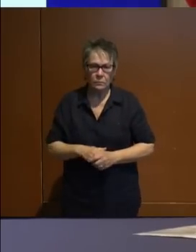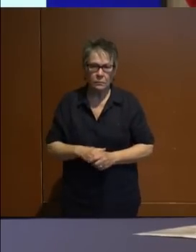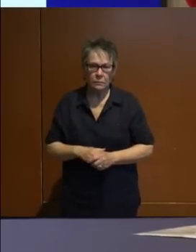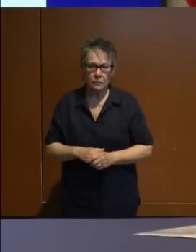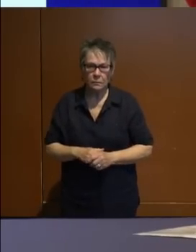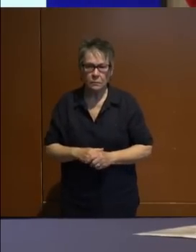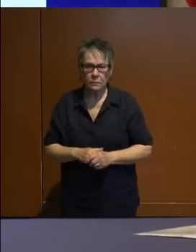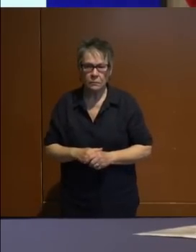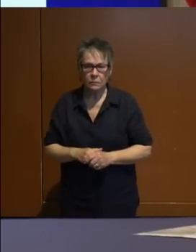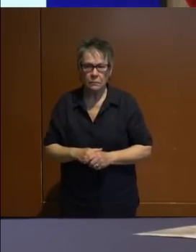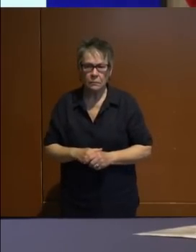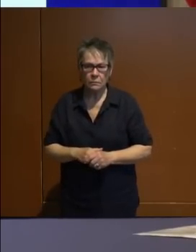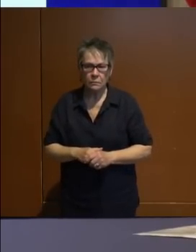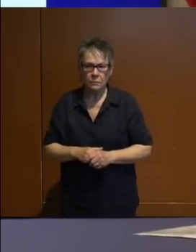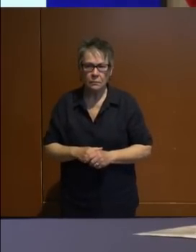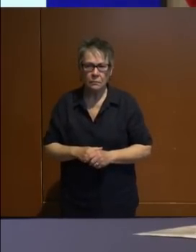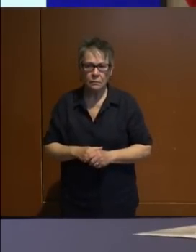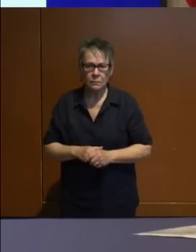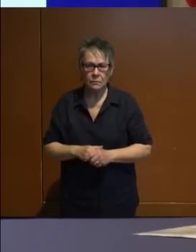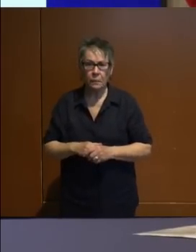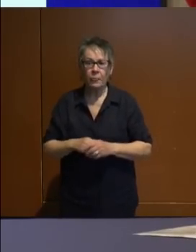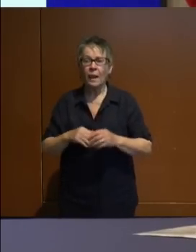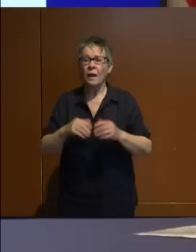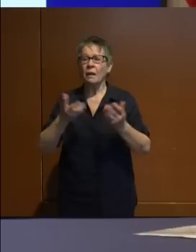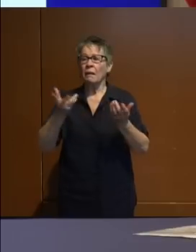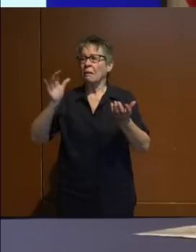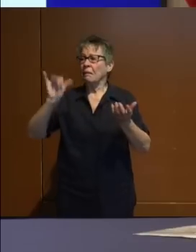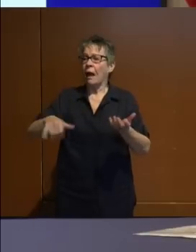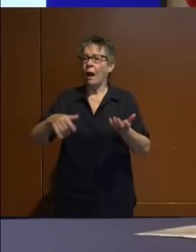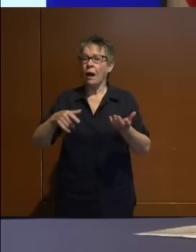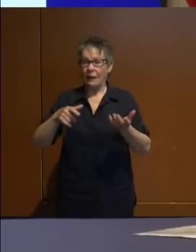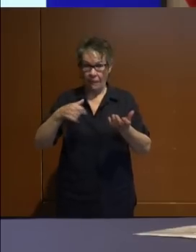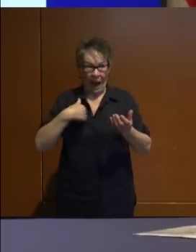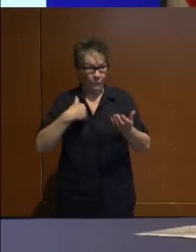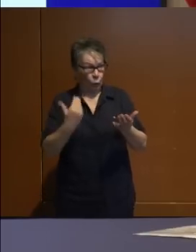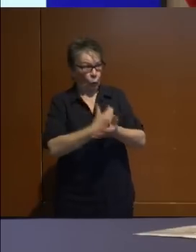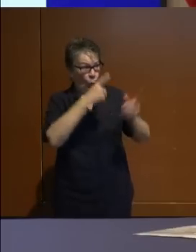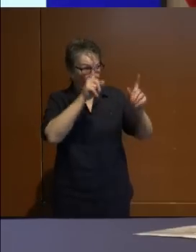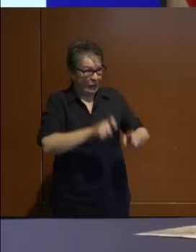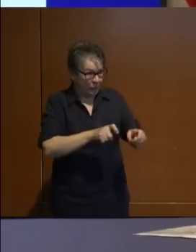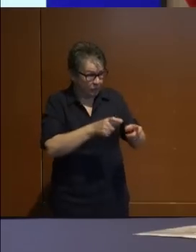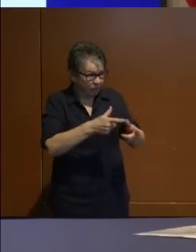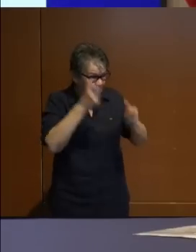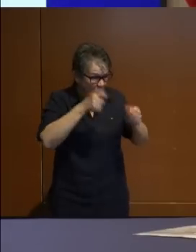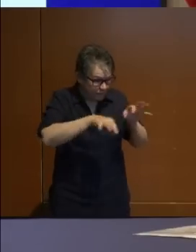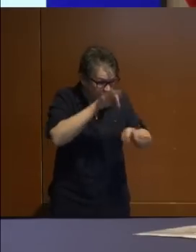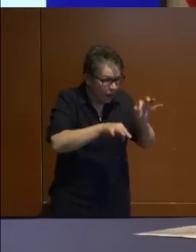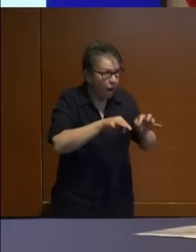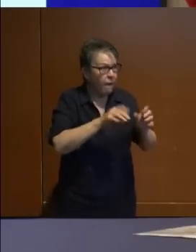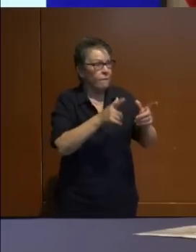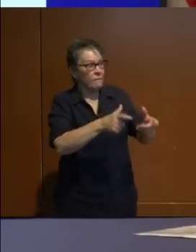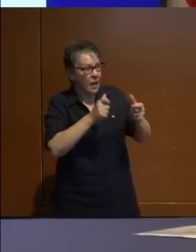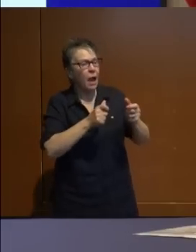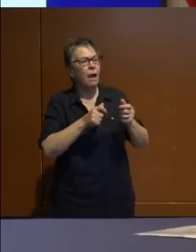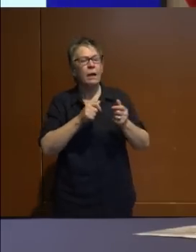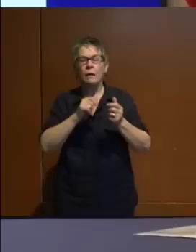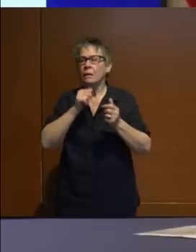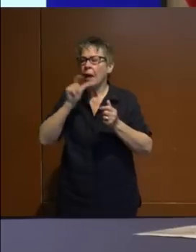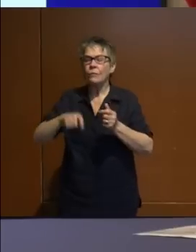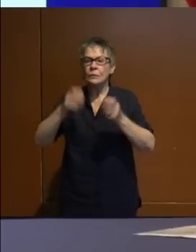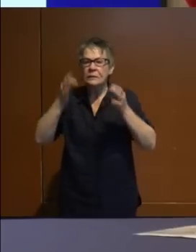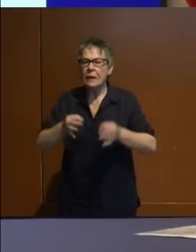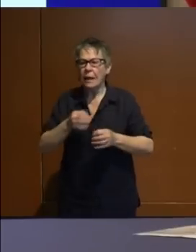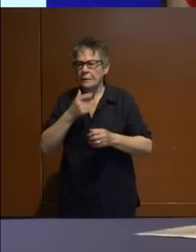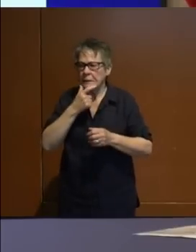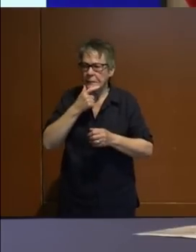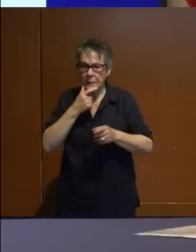folks want and they want to know whether they've got it or not, I don't blame you, or do I have to take in a limited resource world coming out of the federal government